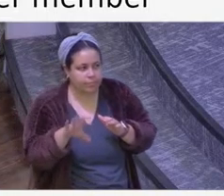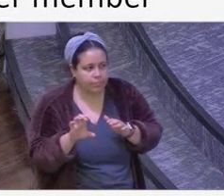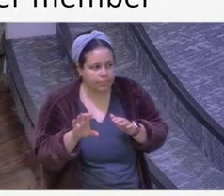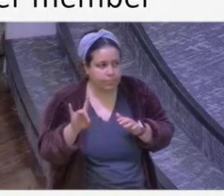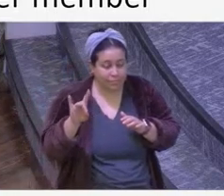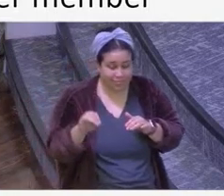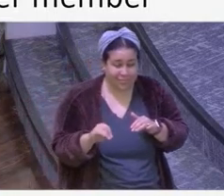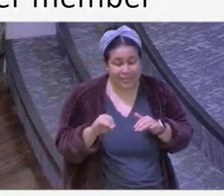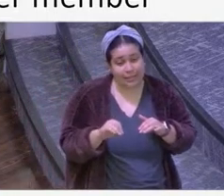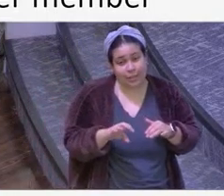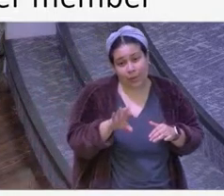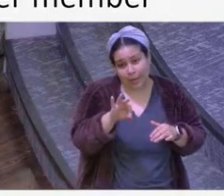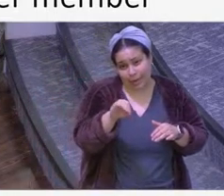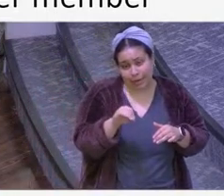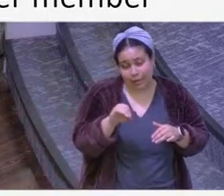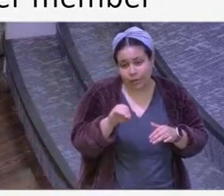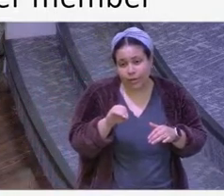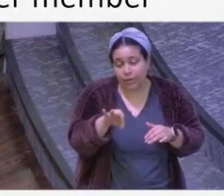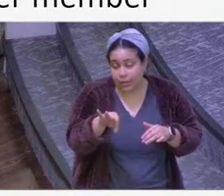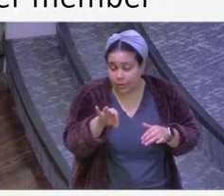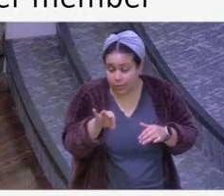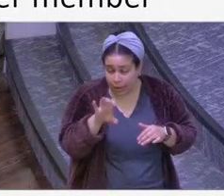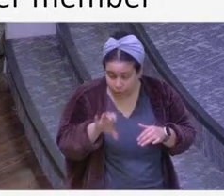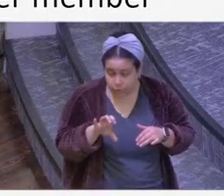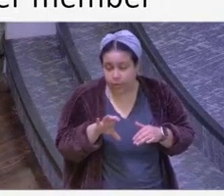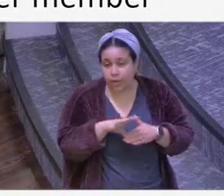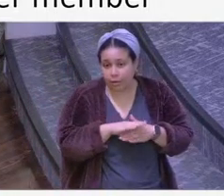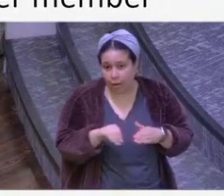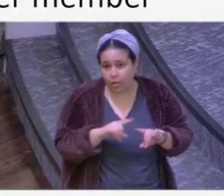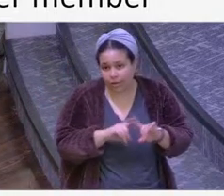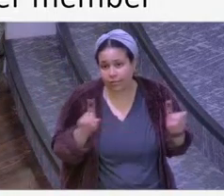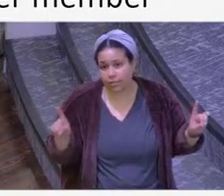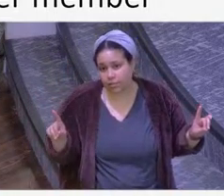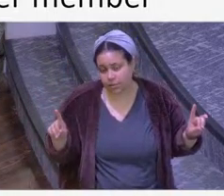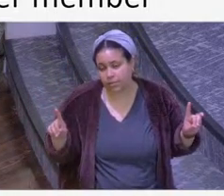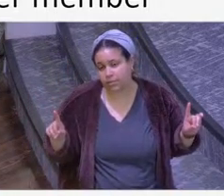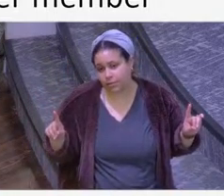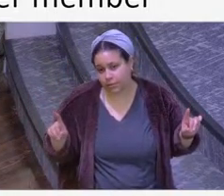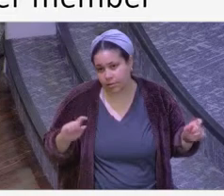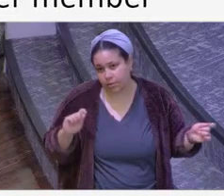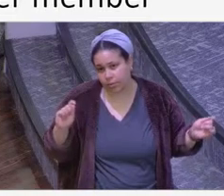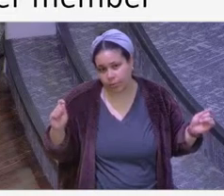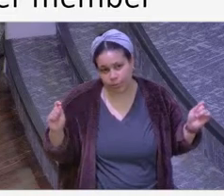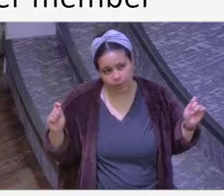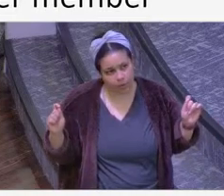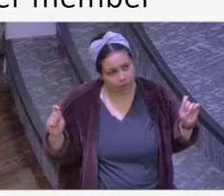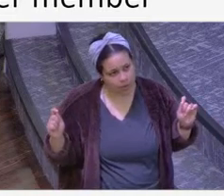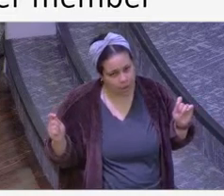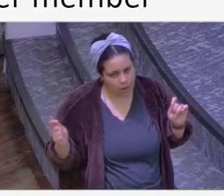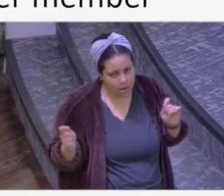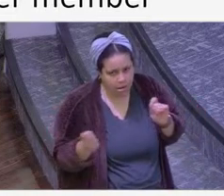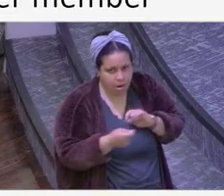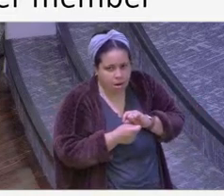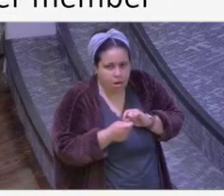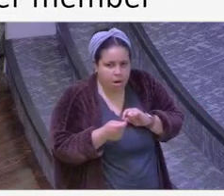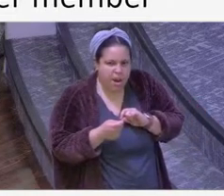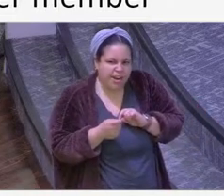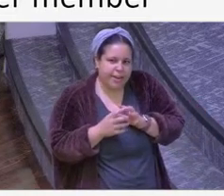$800,000 to $900,000 difference for us, just in that small change, going, you know, up another $800 or so a